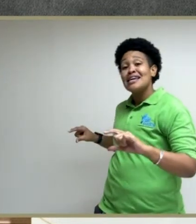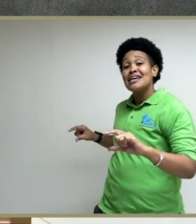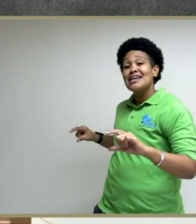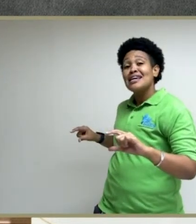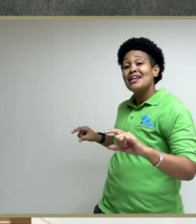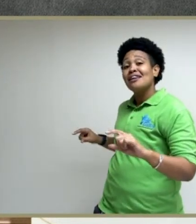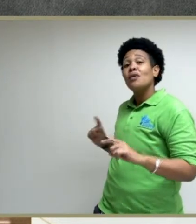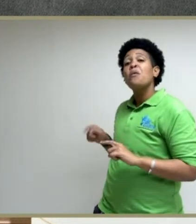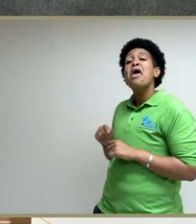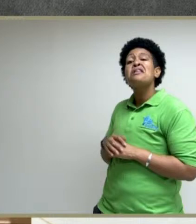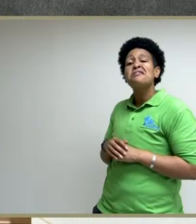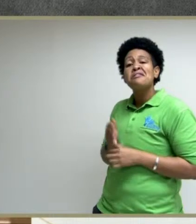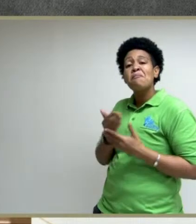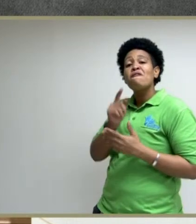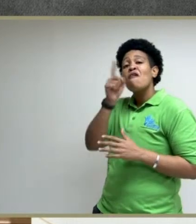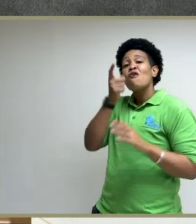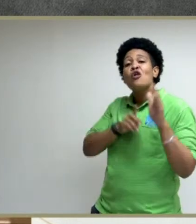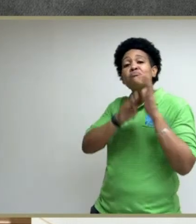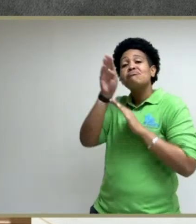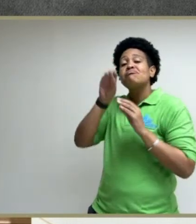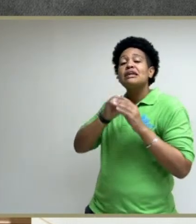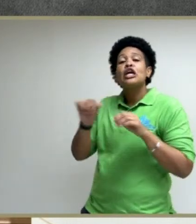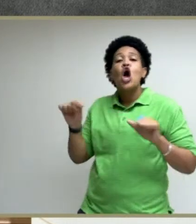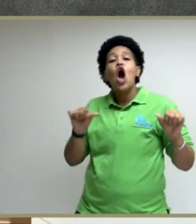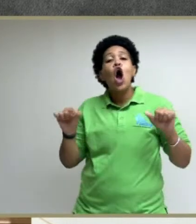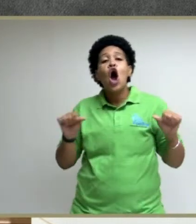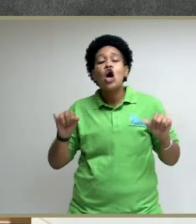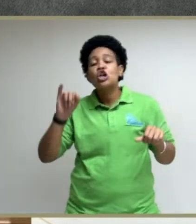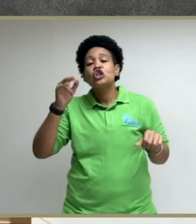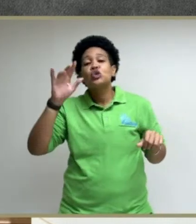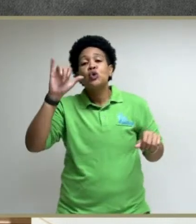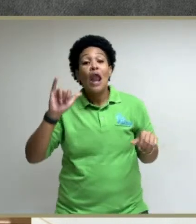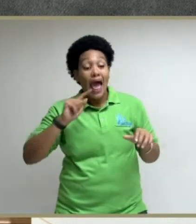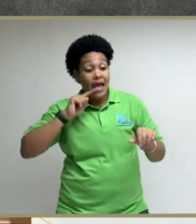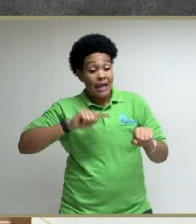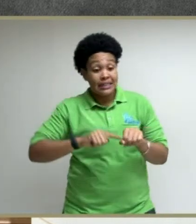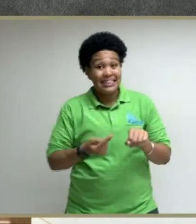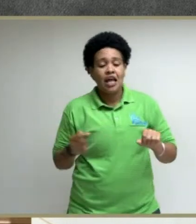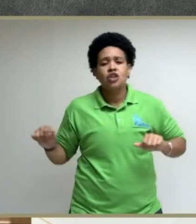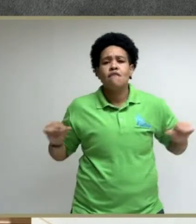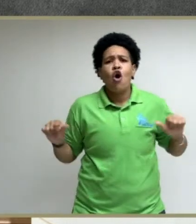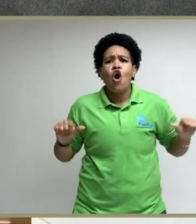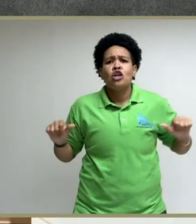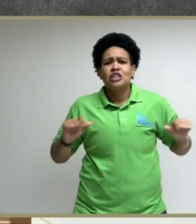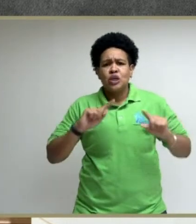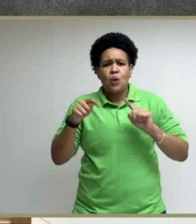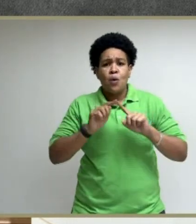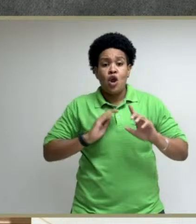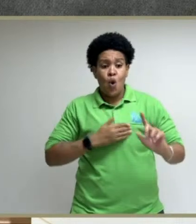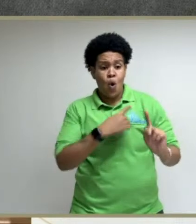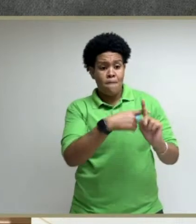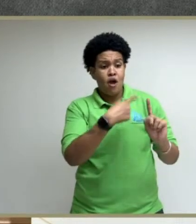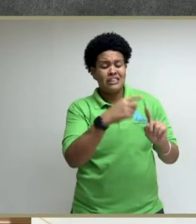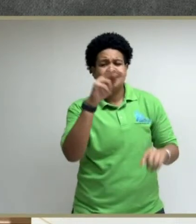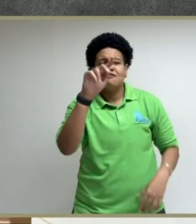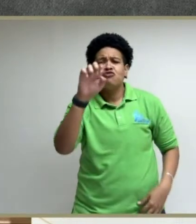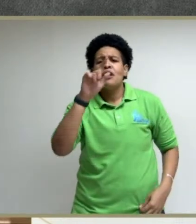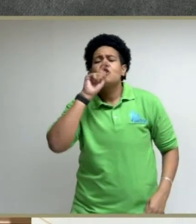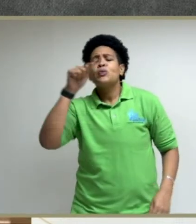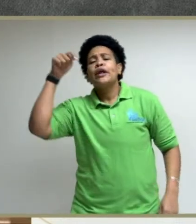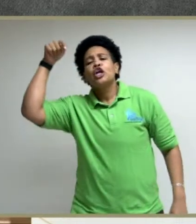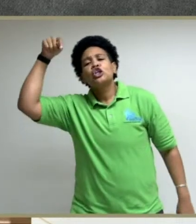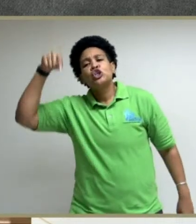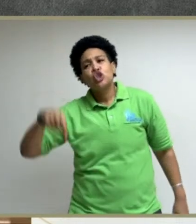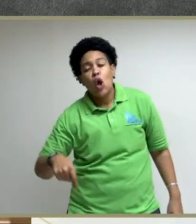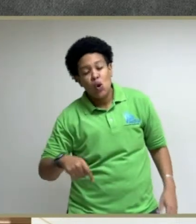the first wave, which was in August, July, and the beginning of August, when our positivity rate would have gone down